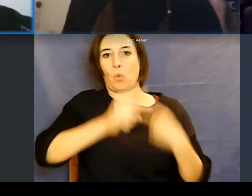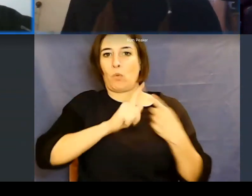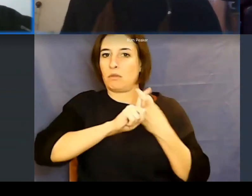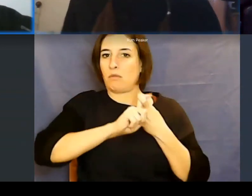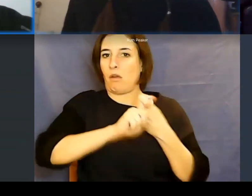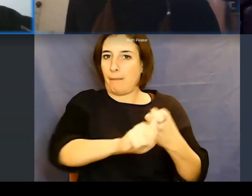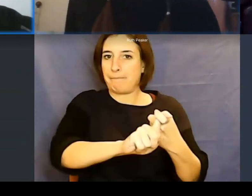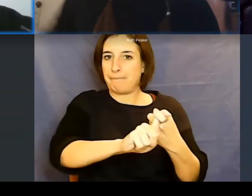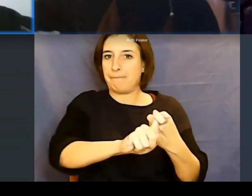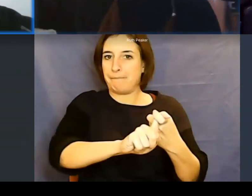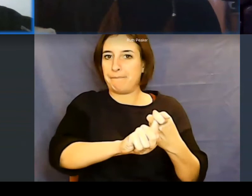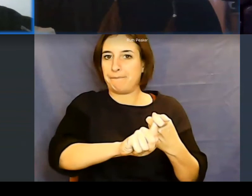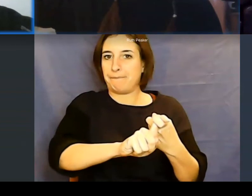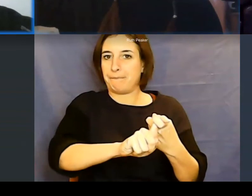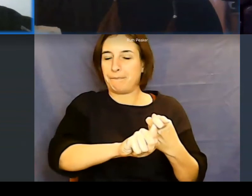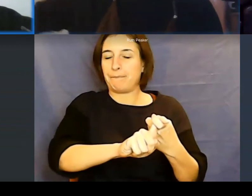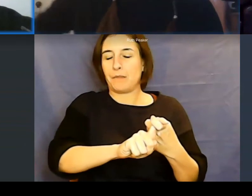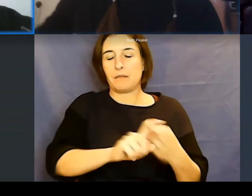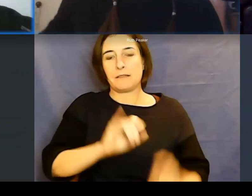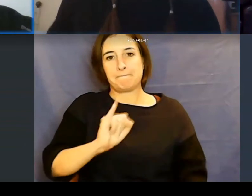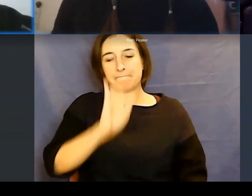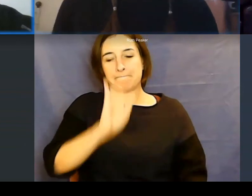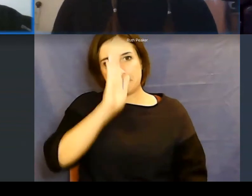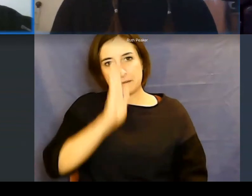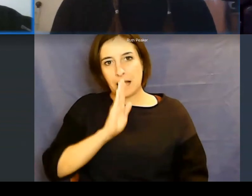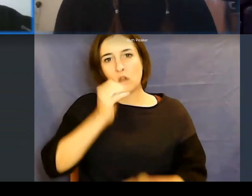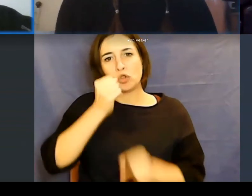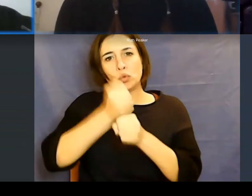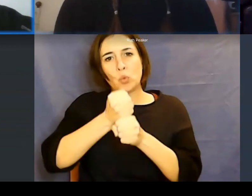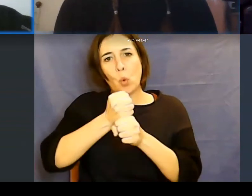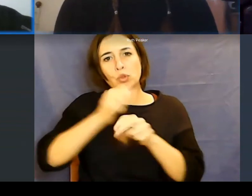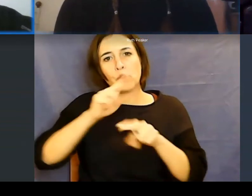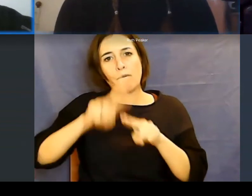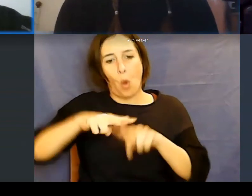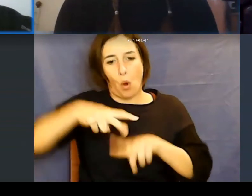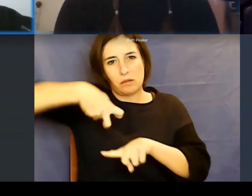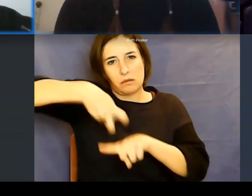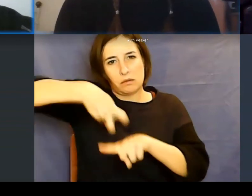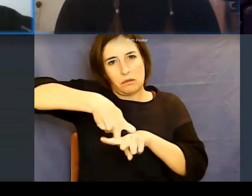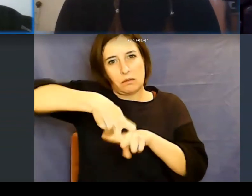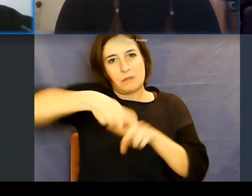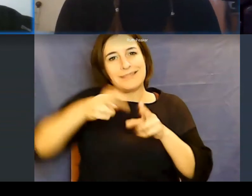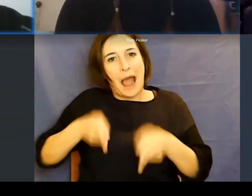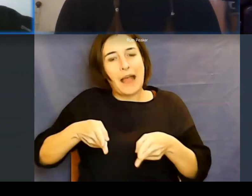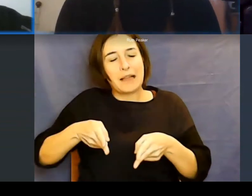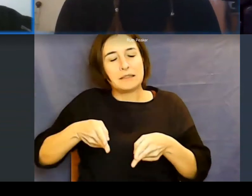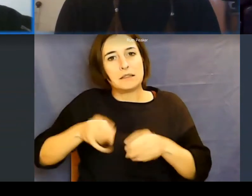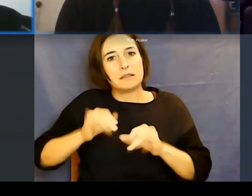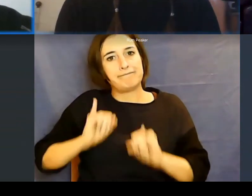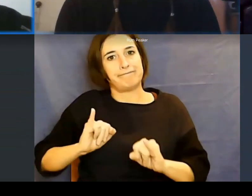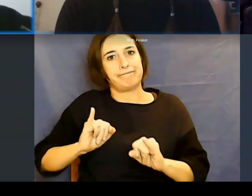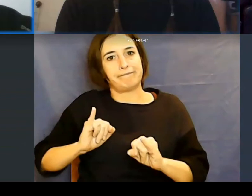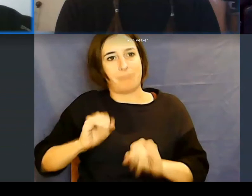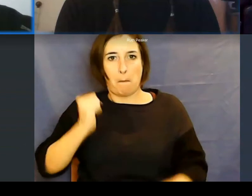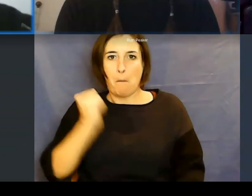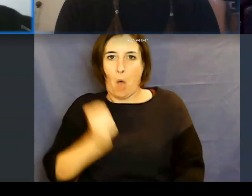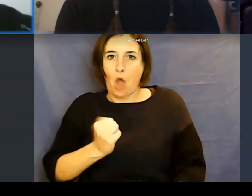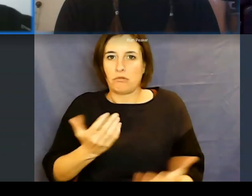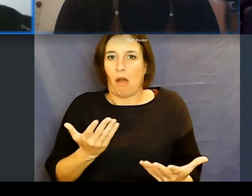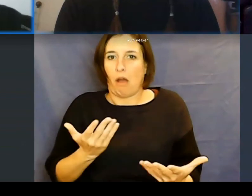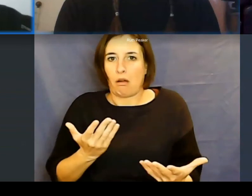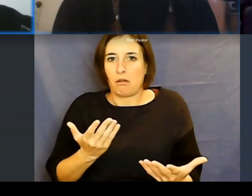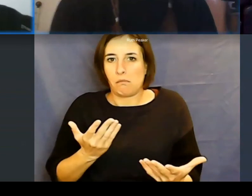was with George Floyd's murder, you know, we sort of reflected on what we've done as an organization as